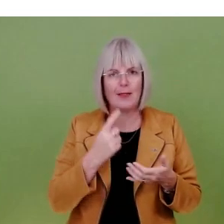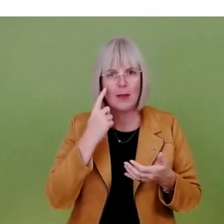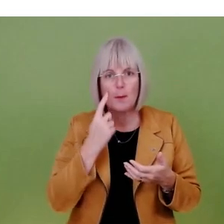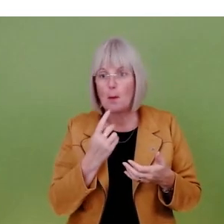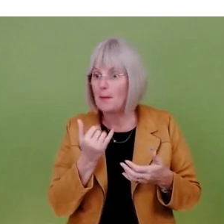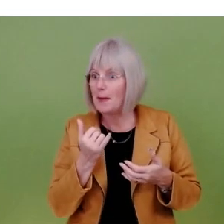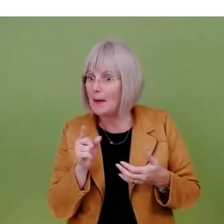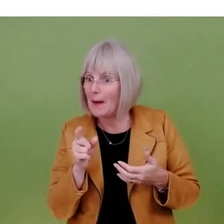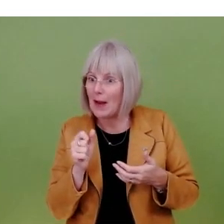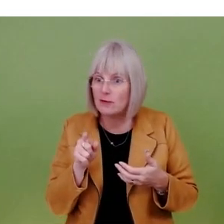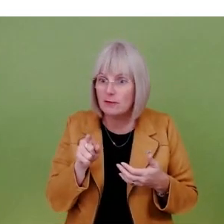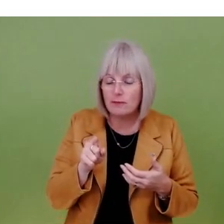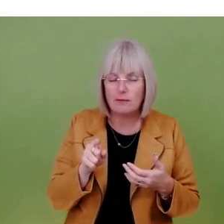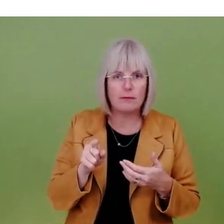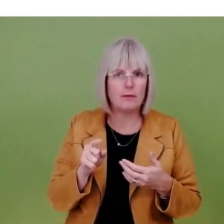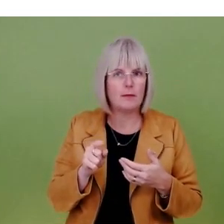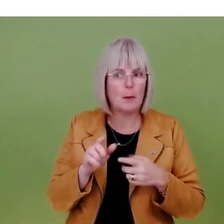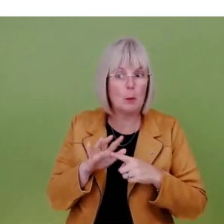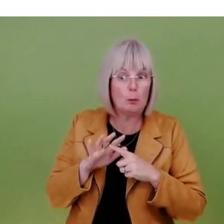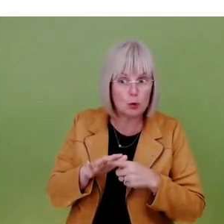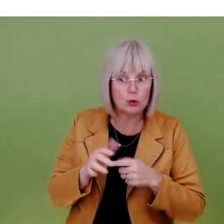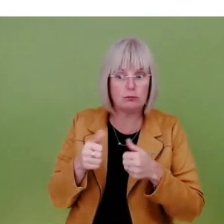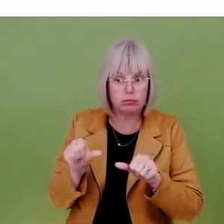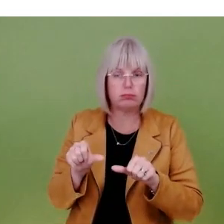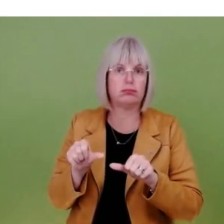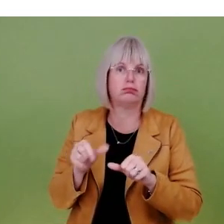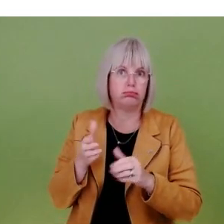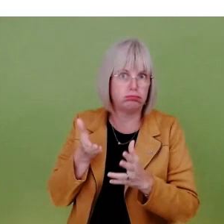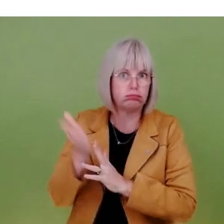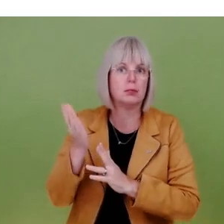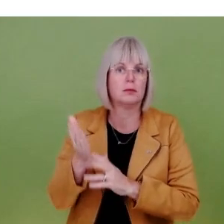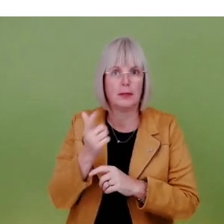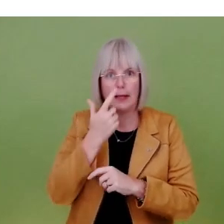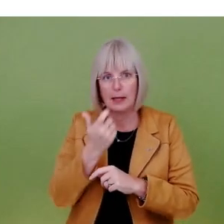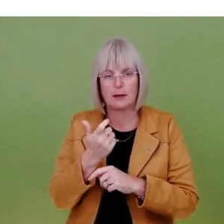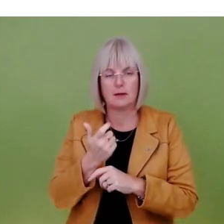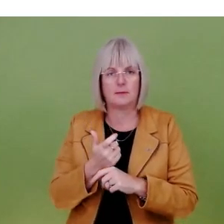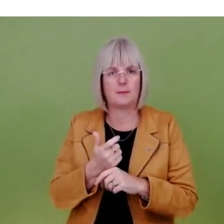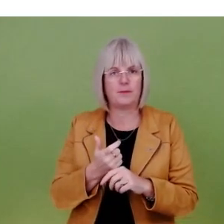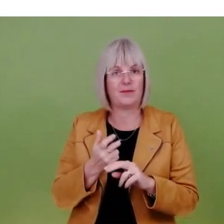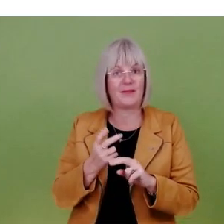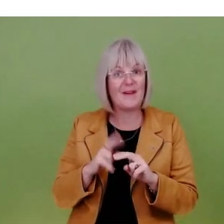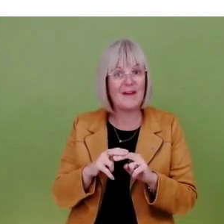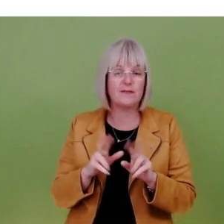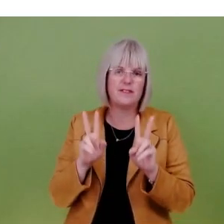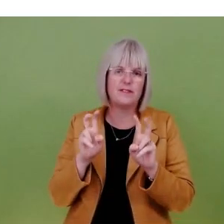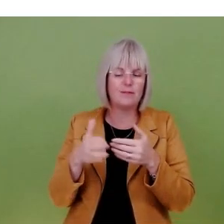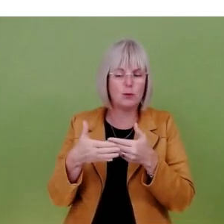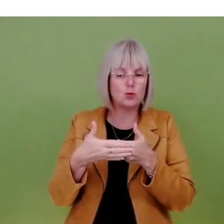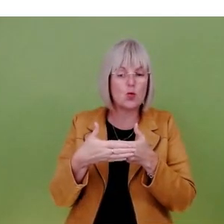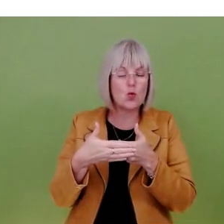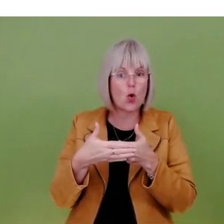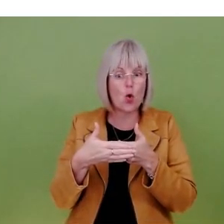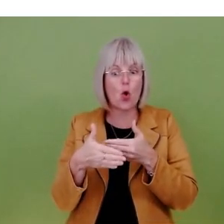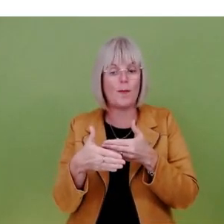I think it was Tansy in the presentation who was saying, you know, pushing at a door that's already beginning to open. That's certainly my